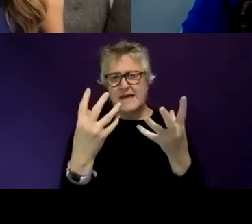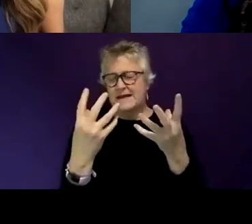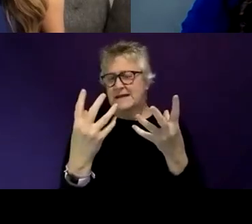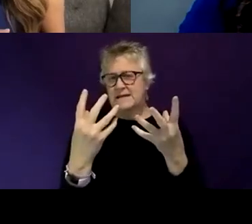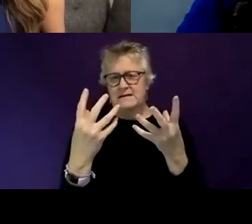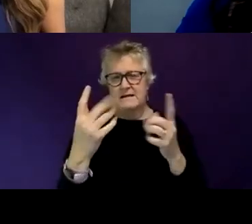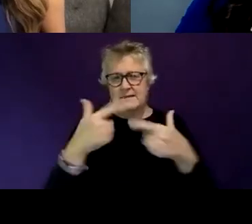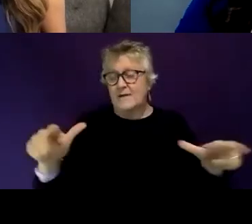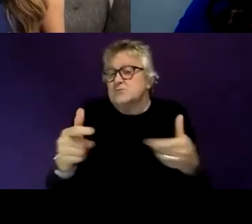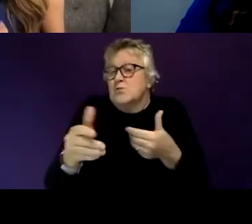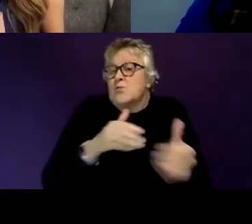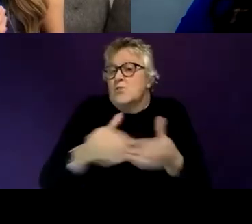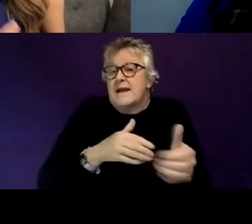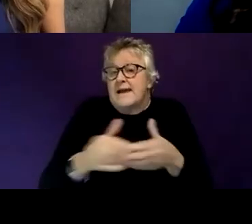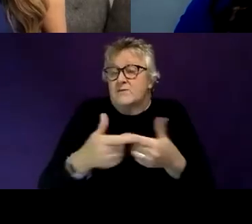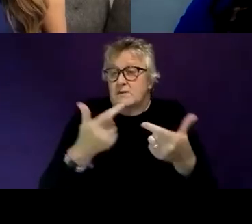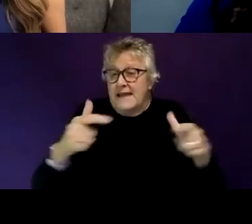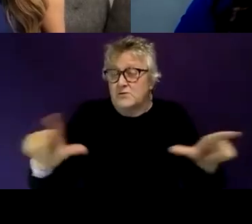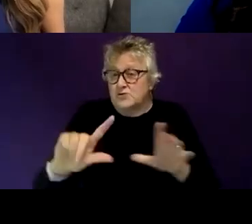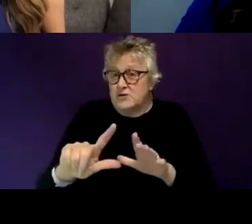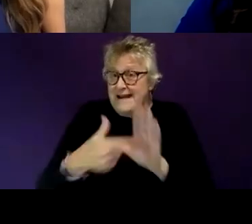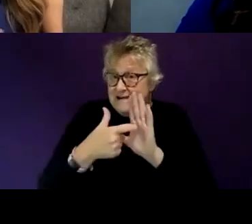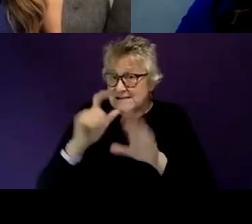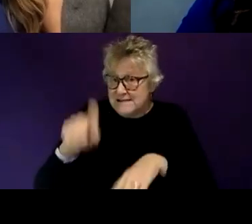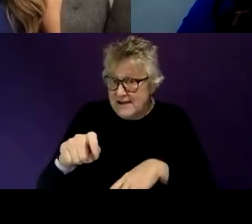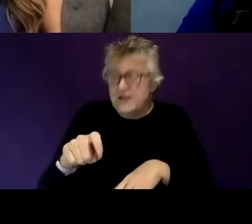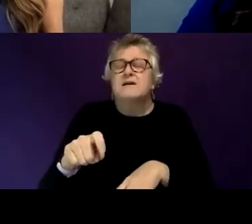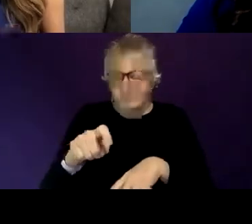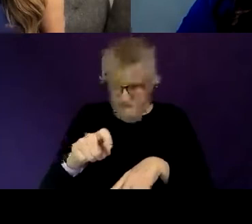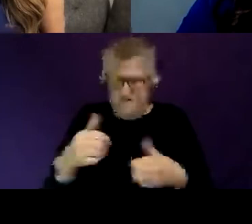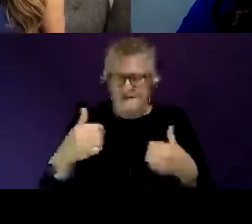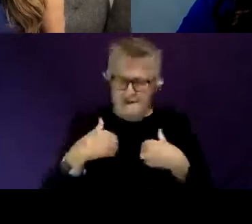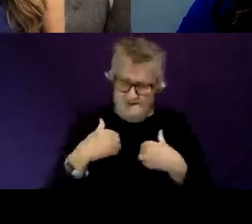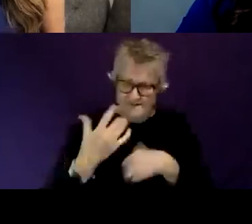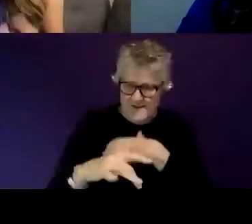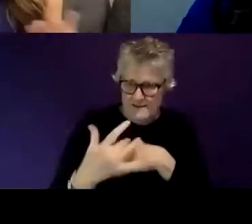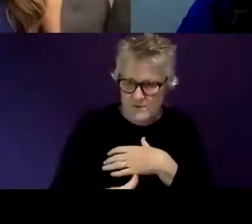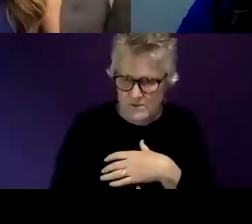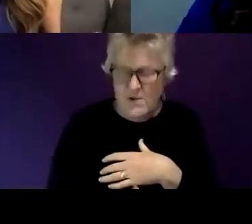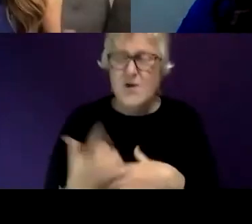strategy, because we need to communicate with everybody. And over